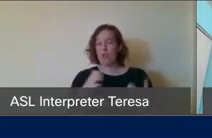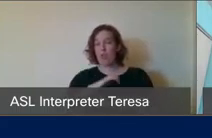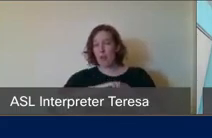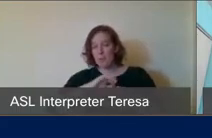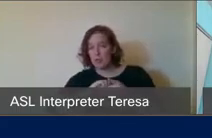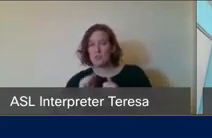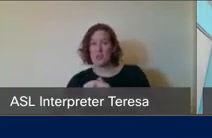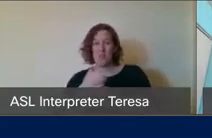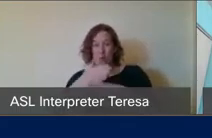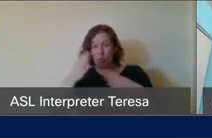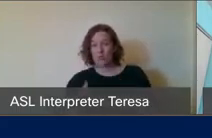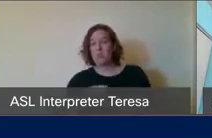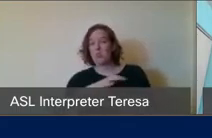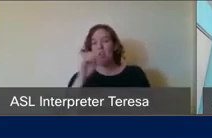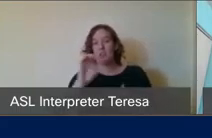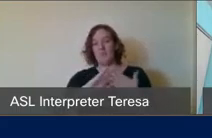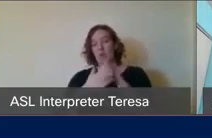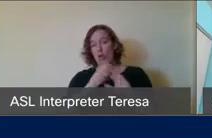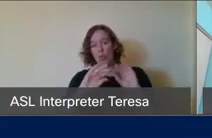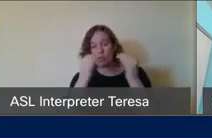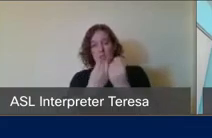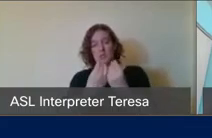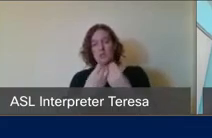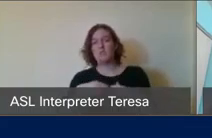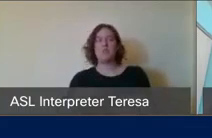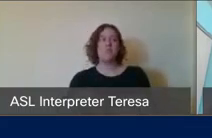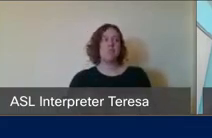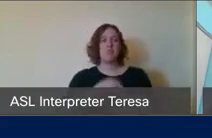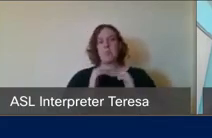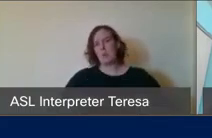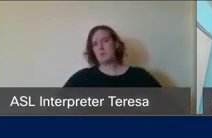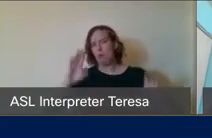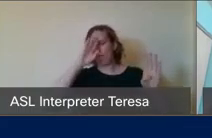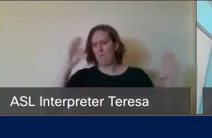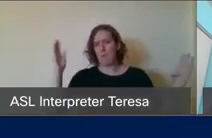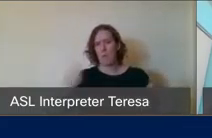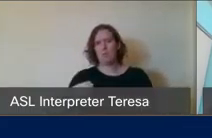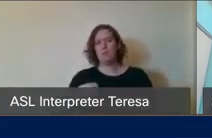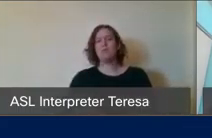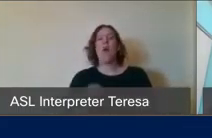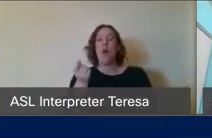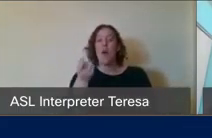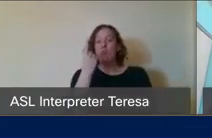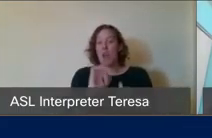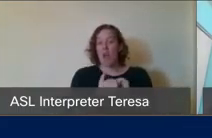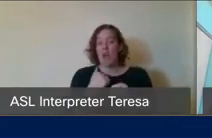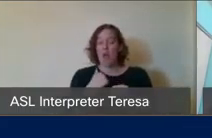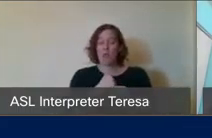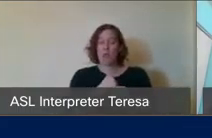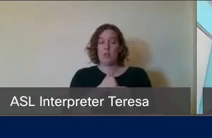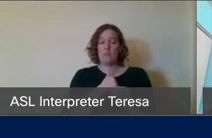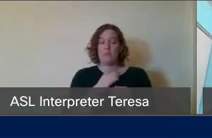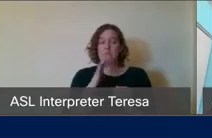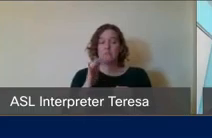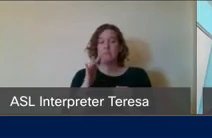partnerships, community organizations, customer focus, understanding how we,